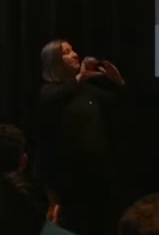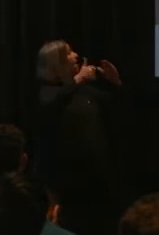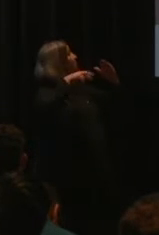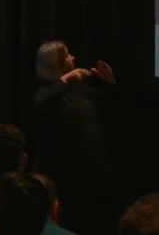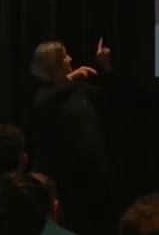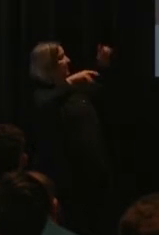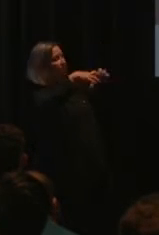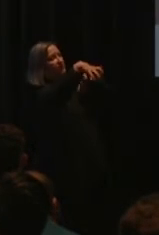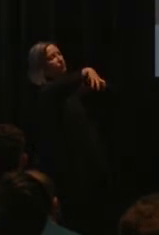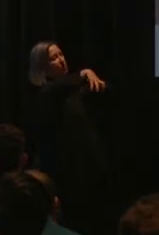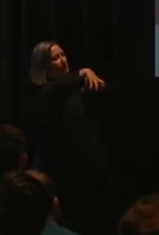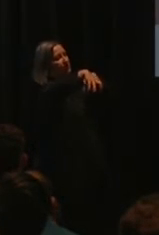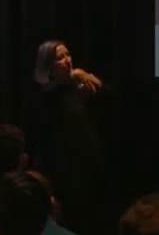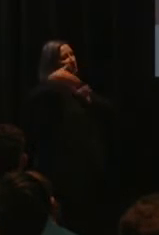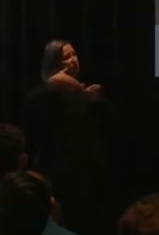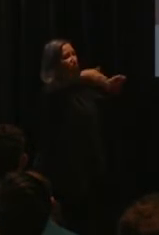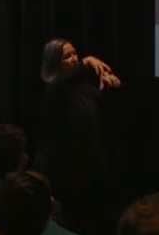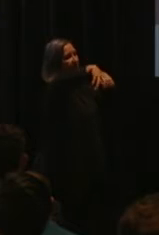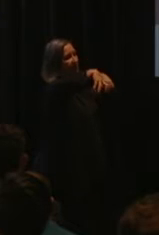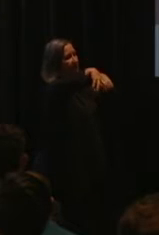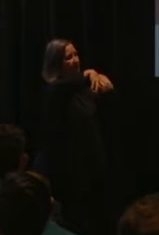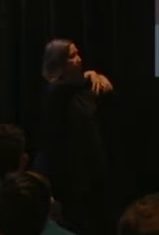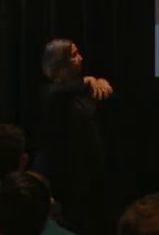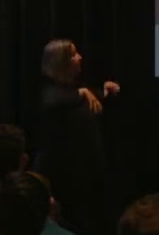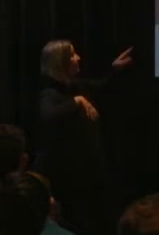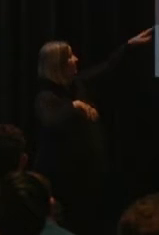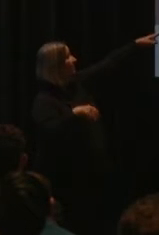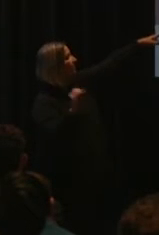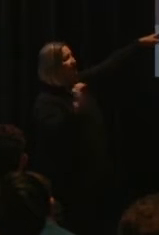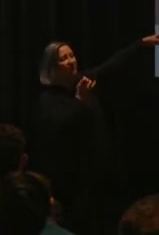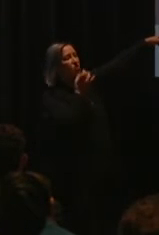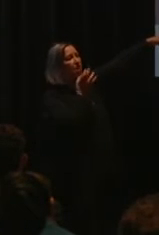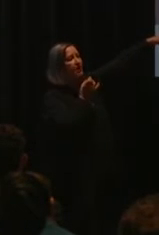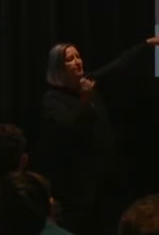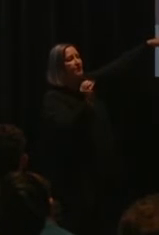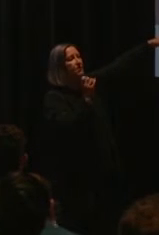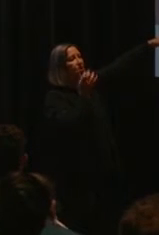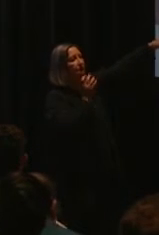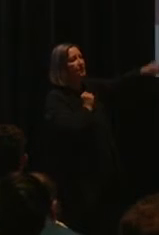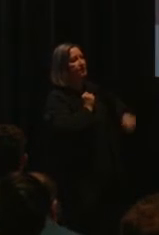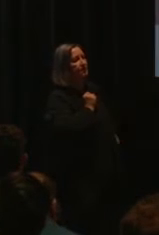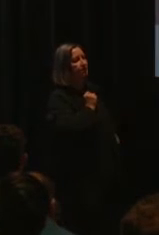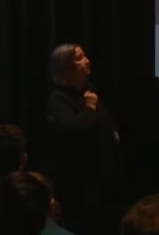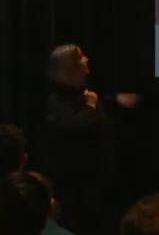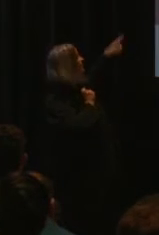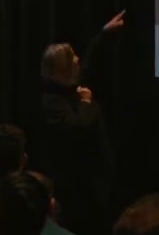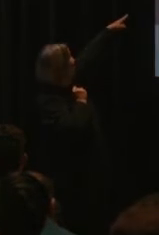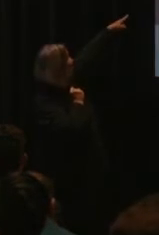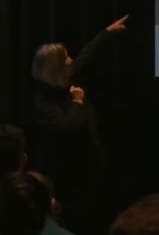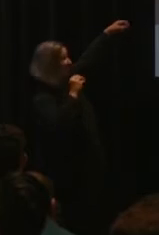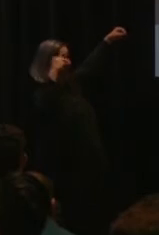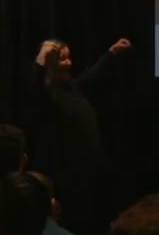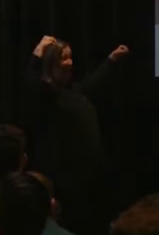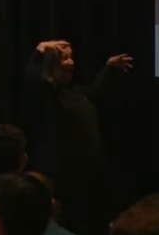right has no outside lights turned on, 0. Can you imagine trying to sleep in that home?